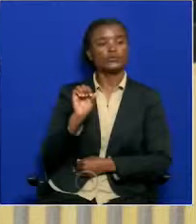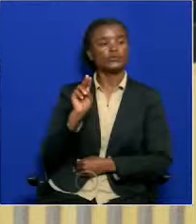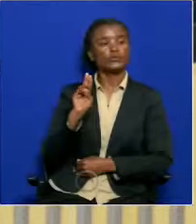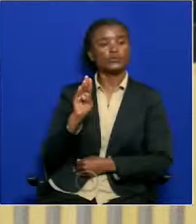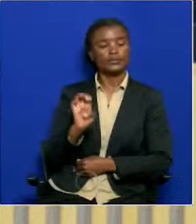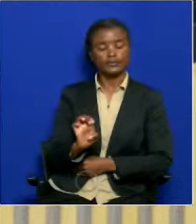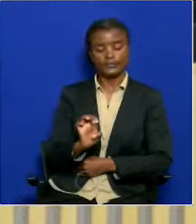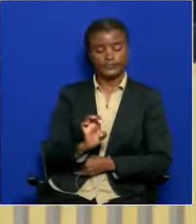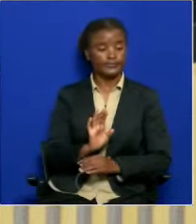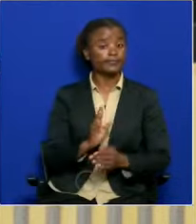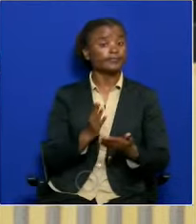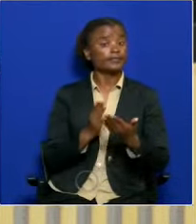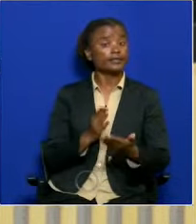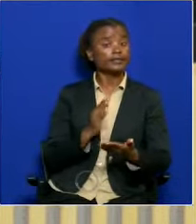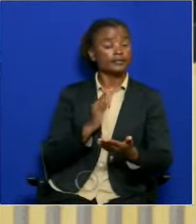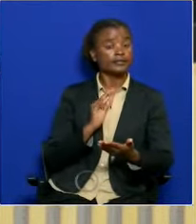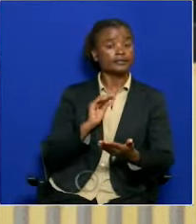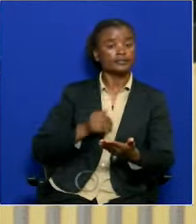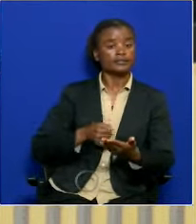Good morning, Chair.